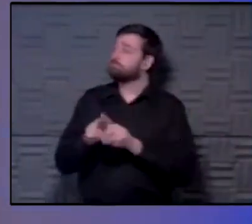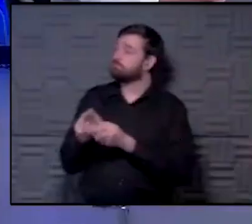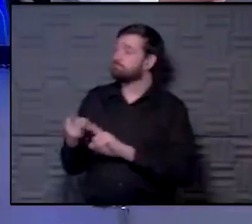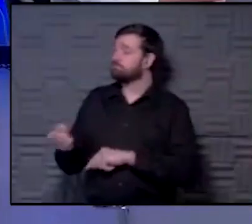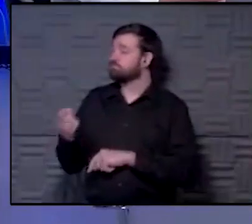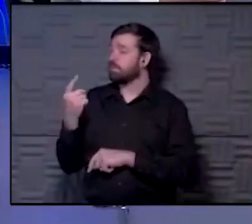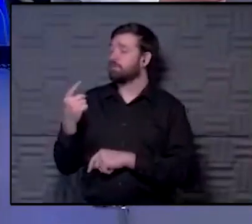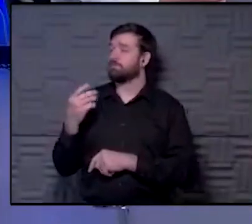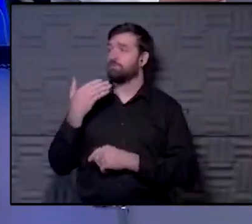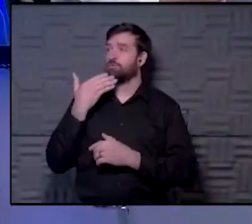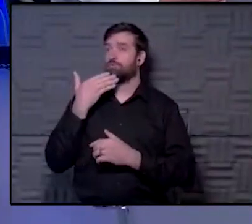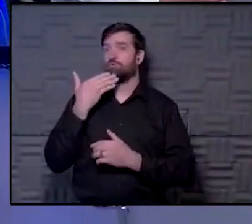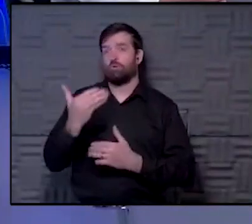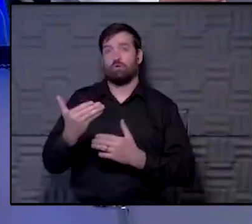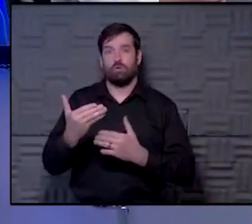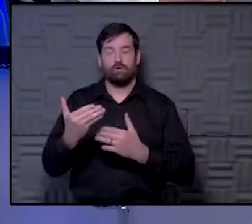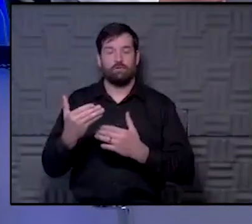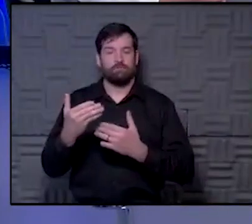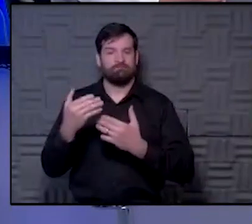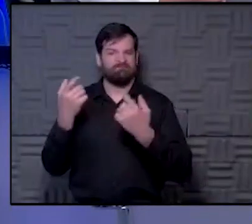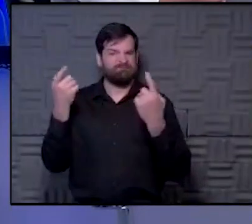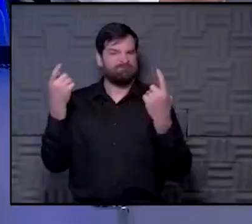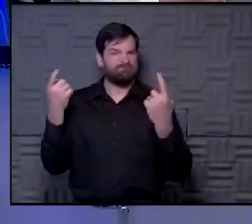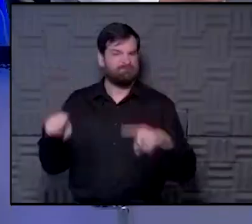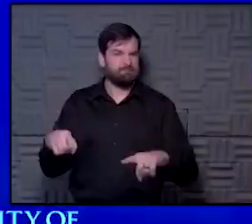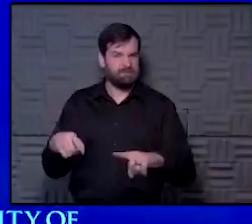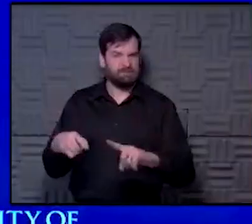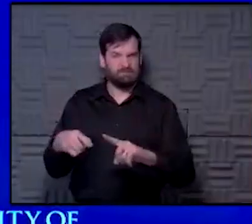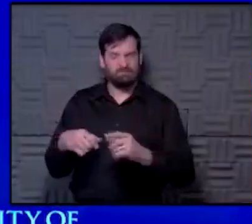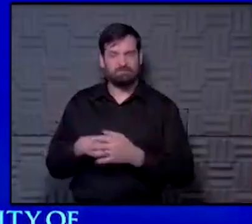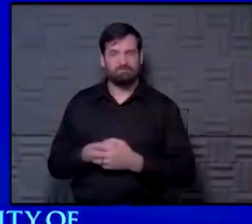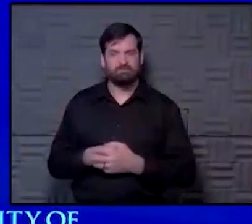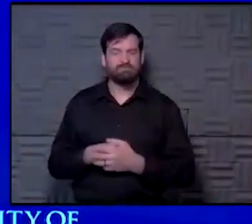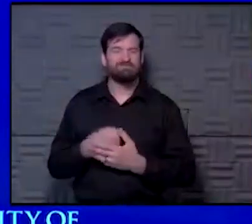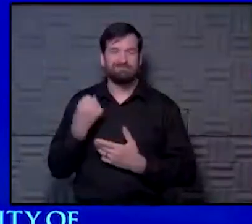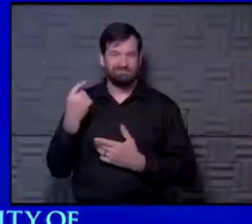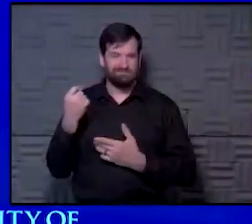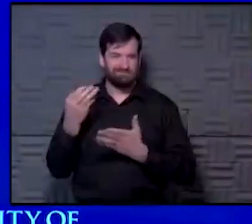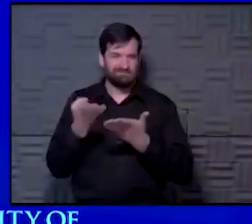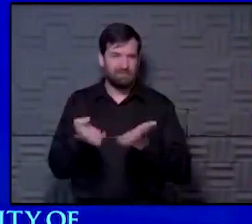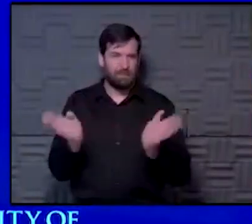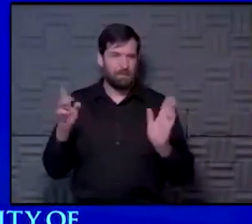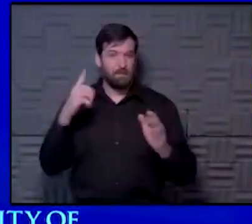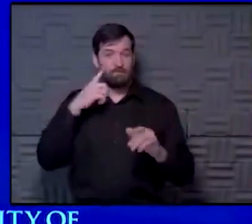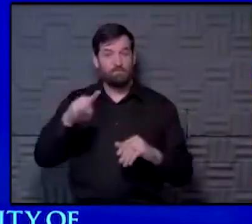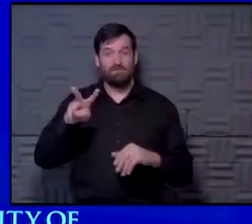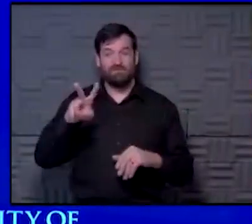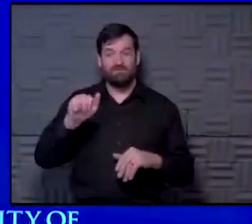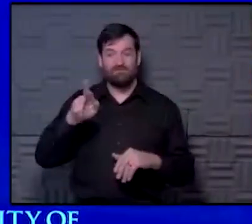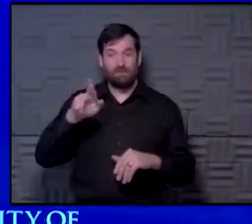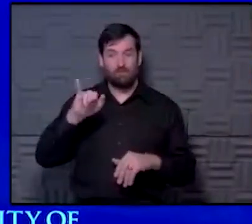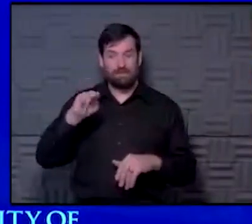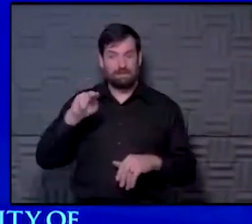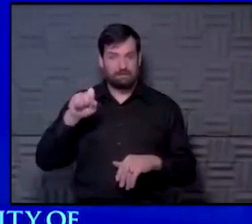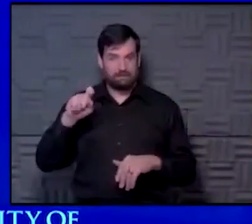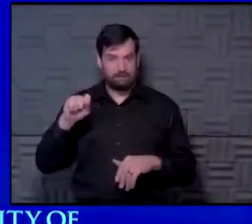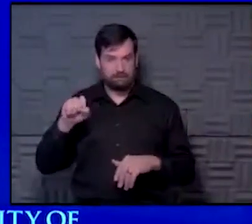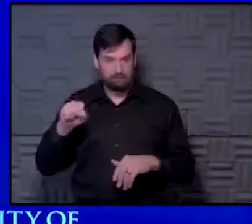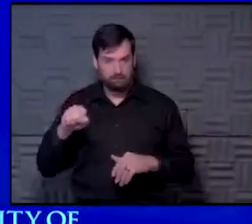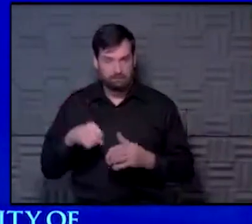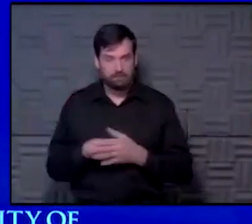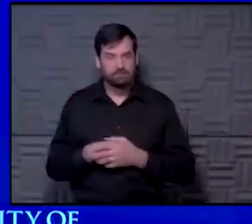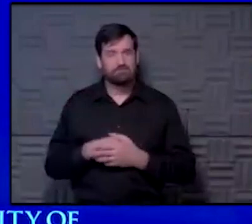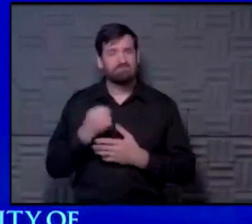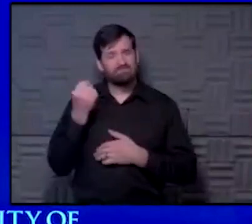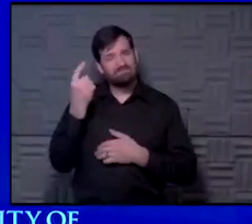one of the good things that's come out of the understanding sort of in the public of variants here is that, there